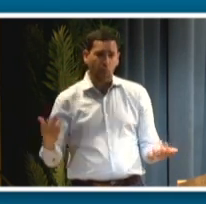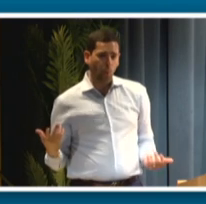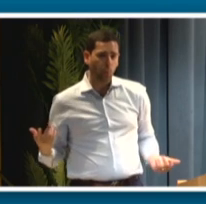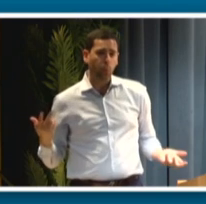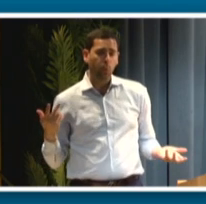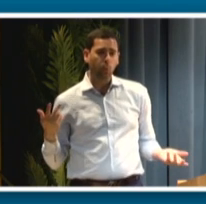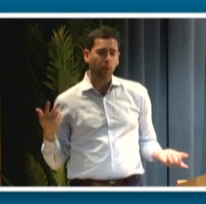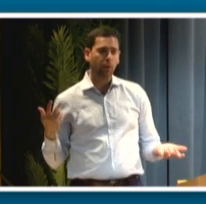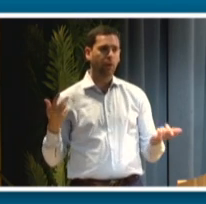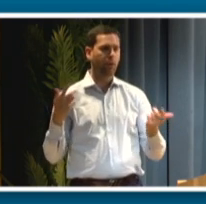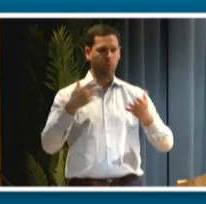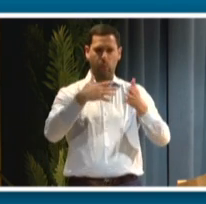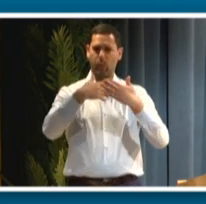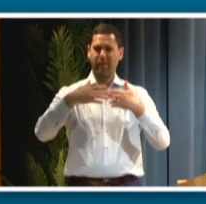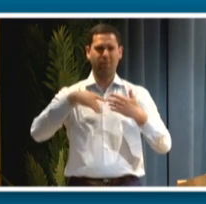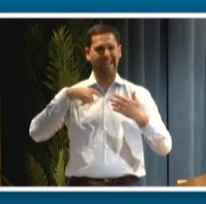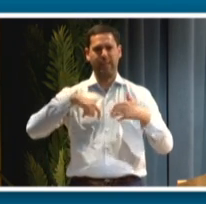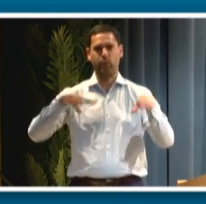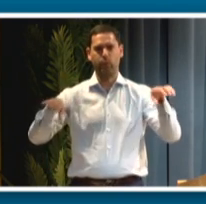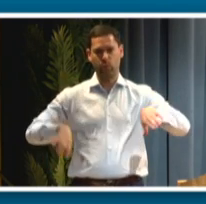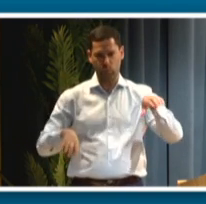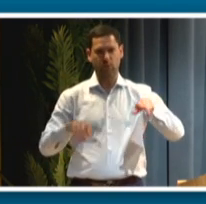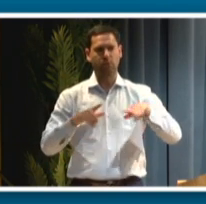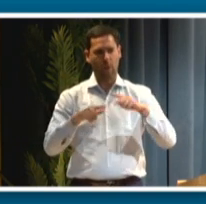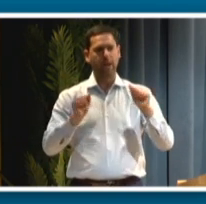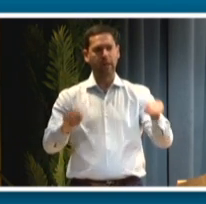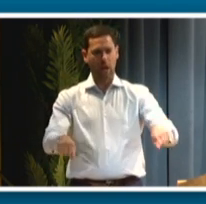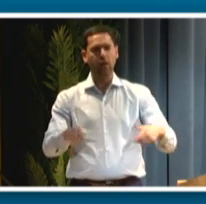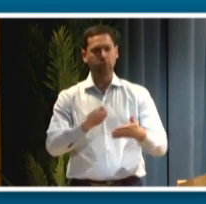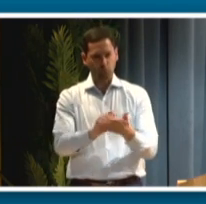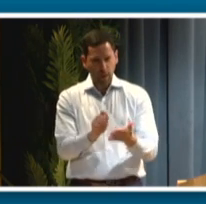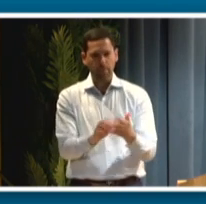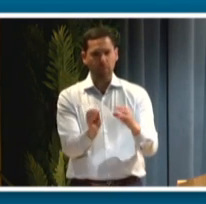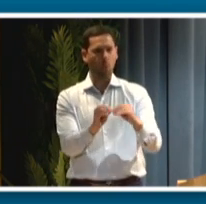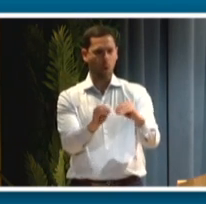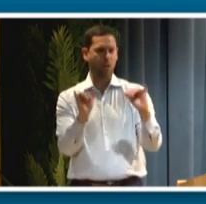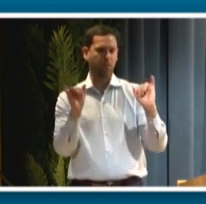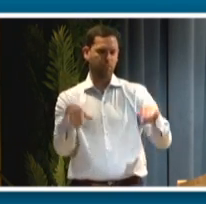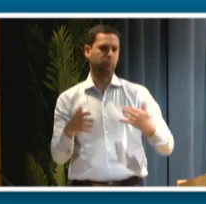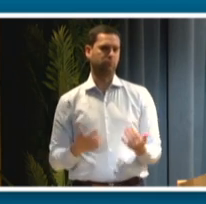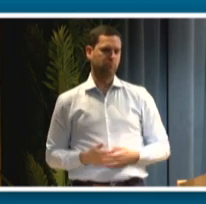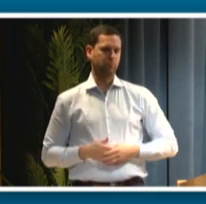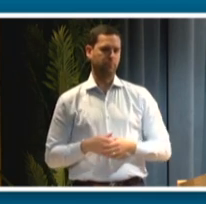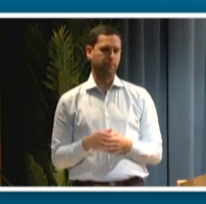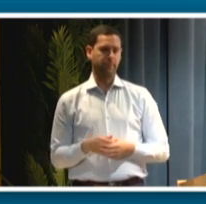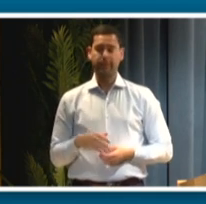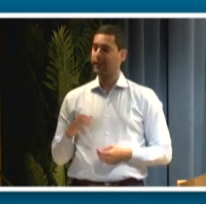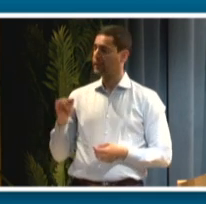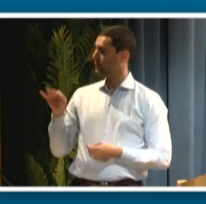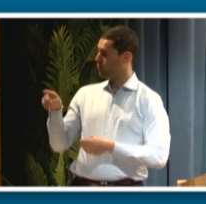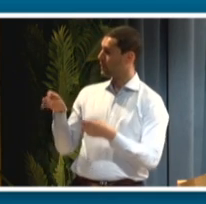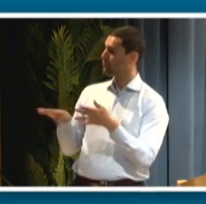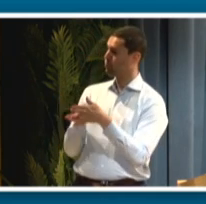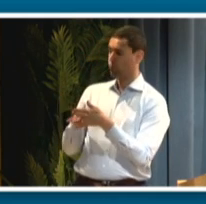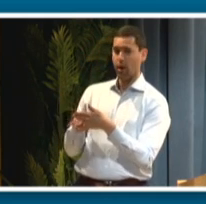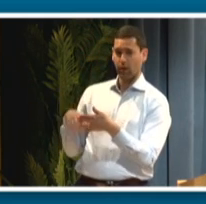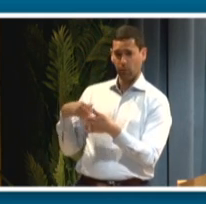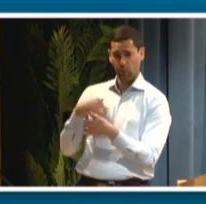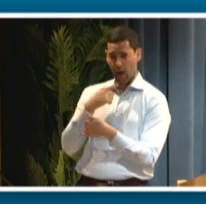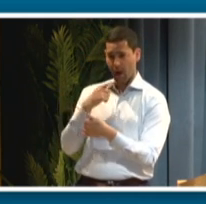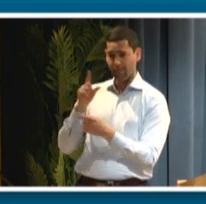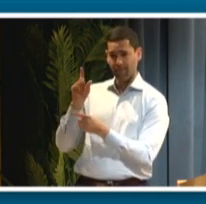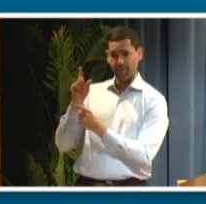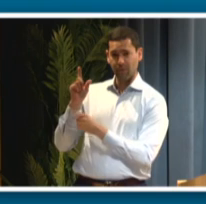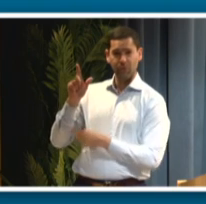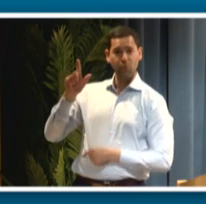whatever it is, so that I can continue to do the work that I know that I'm here to do. And that goes for all of us, by the way. Yeah, if you need a break, we have 21